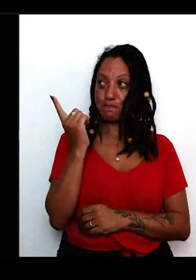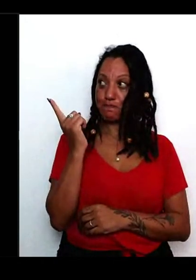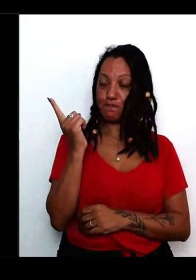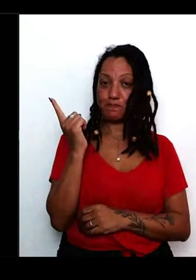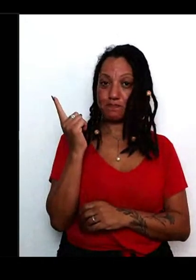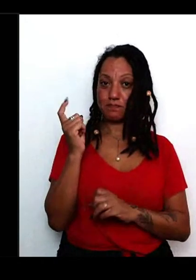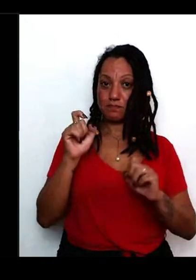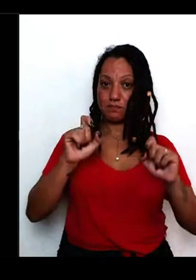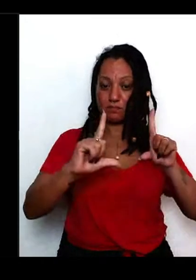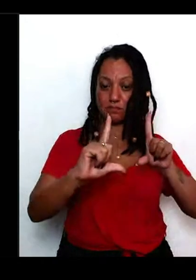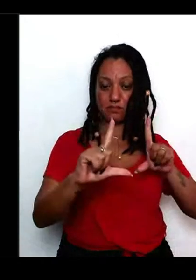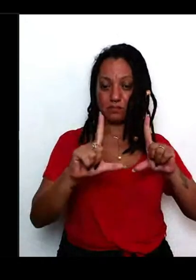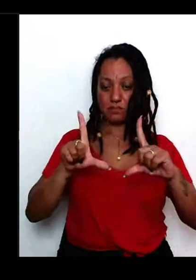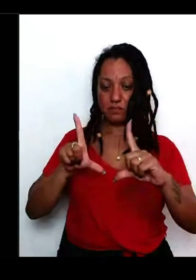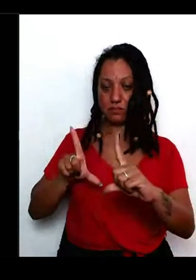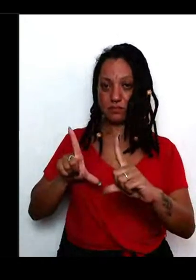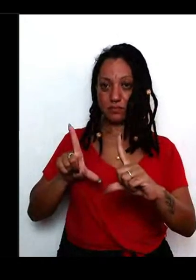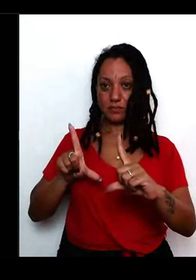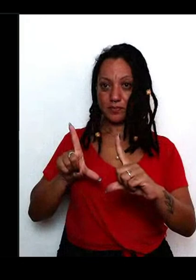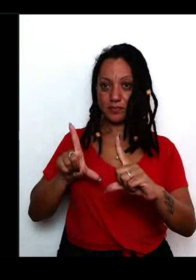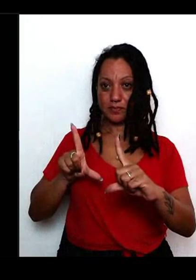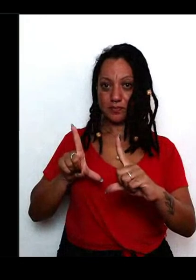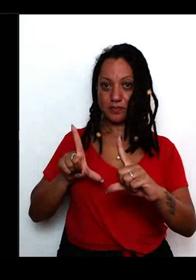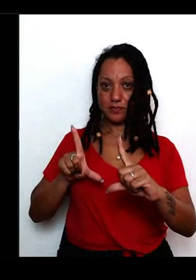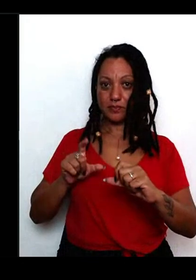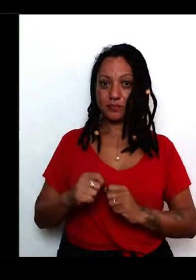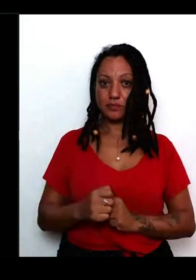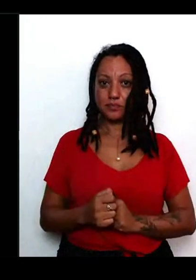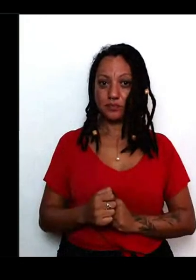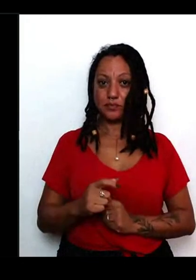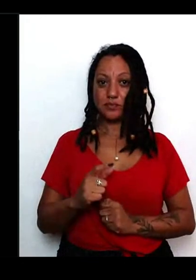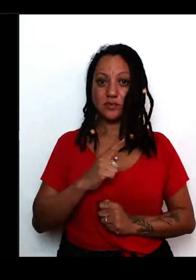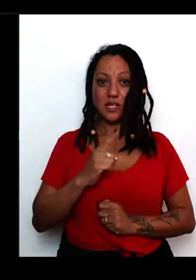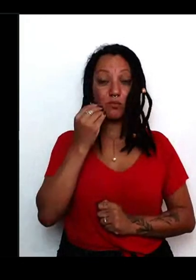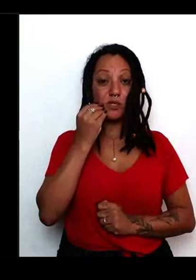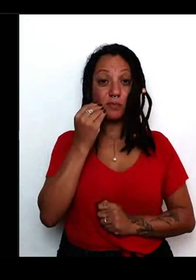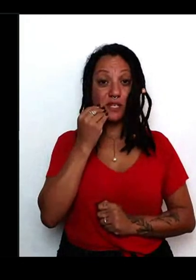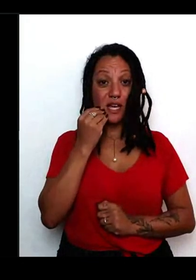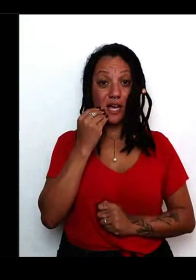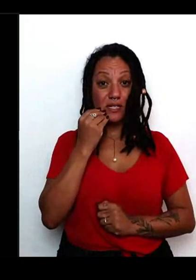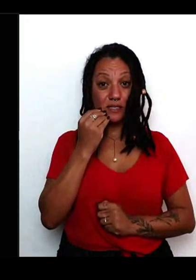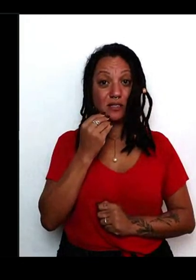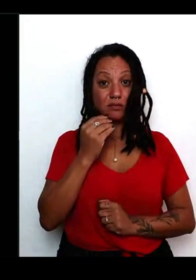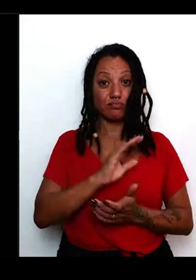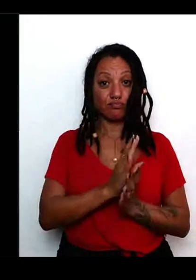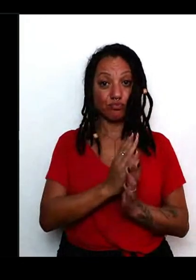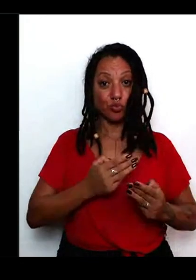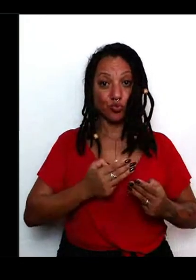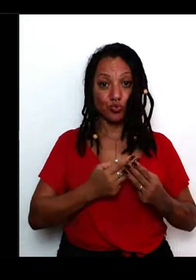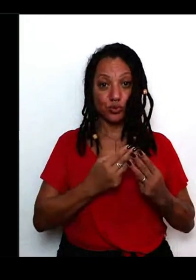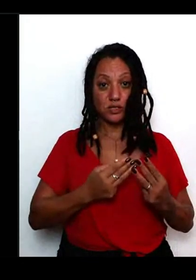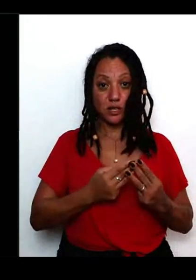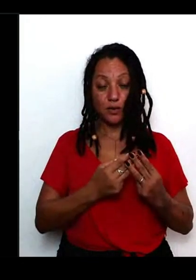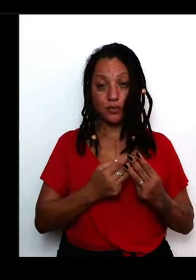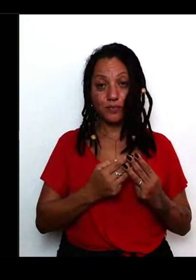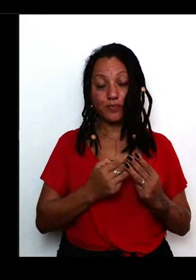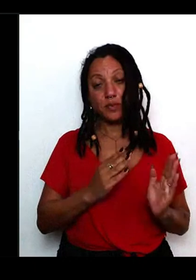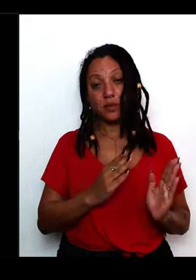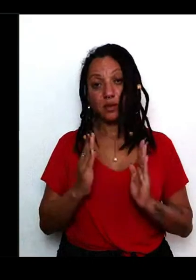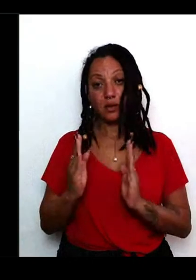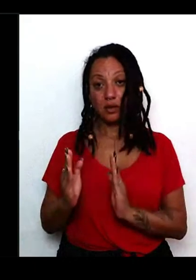this panel a high altitude experiment and on the right the Maryland Springs Maryland Springs